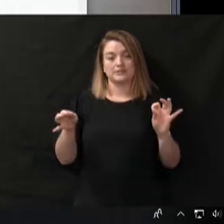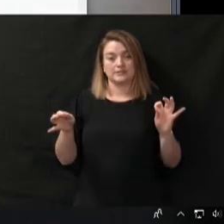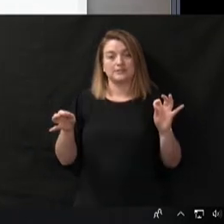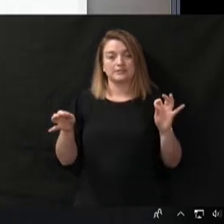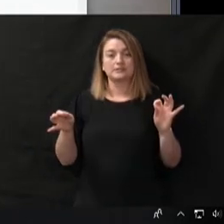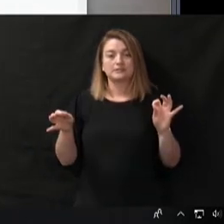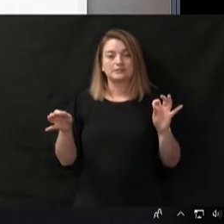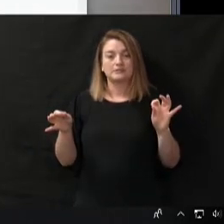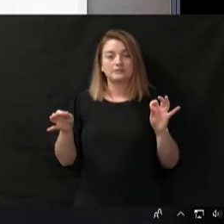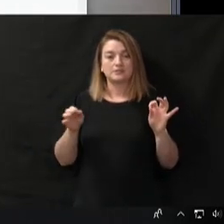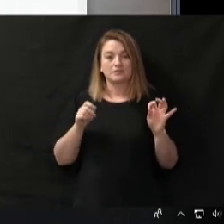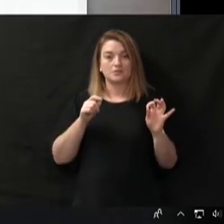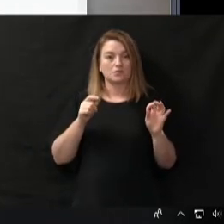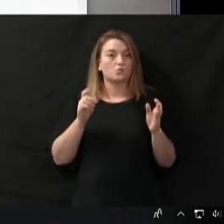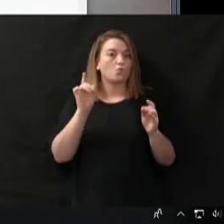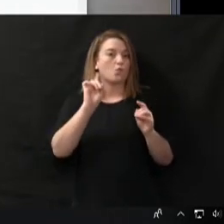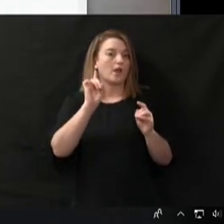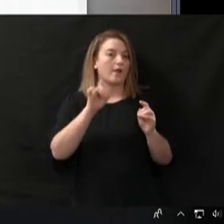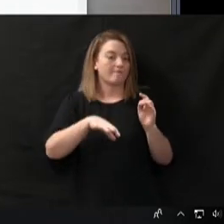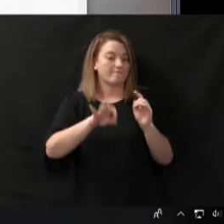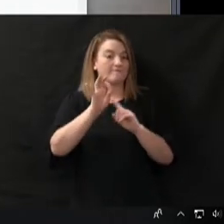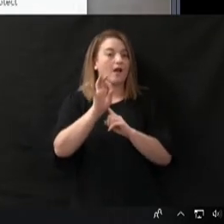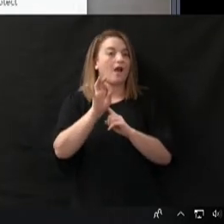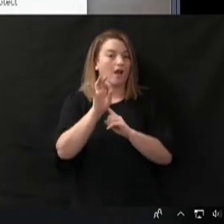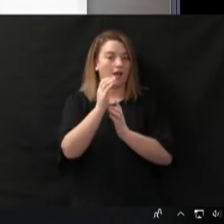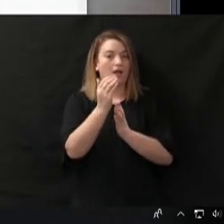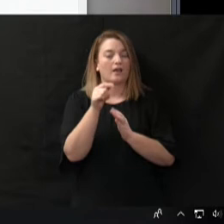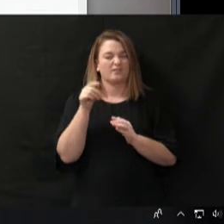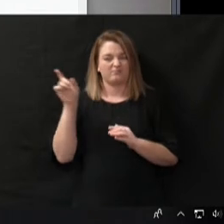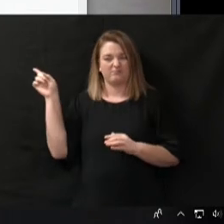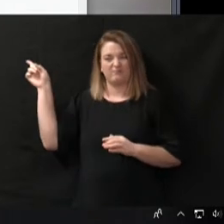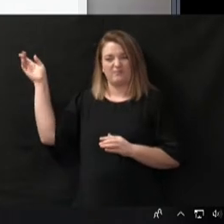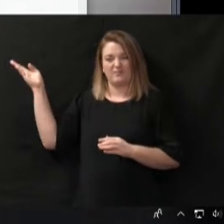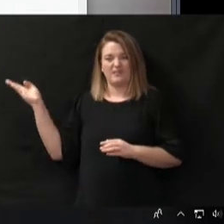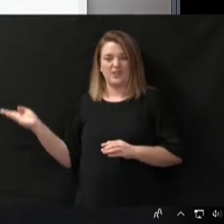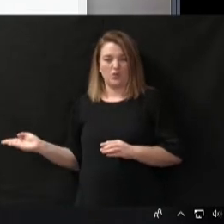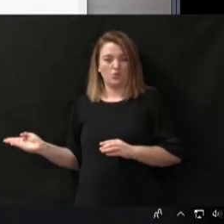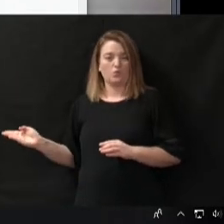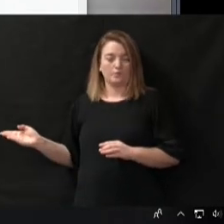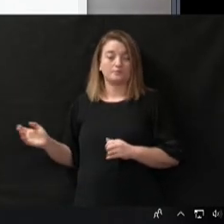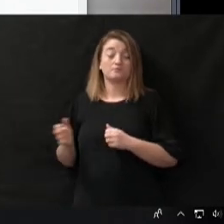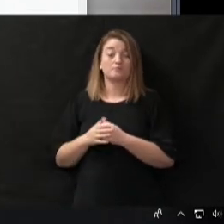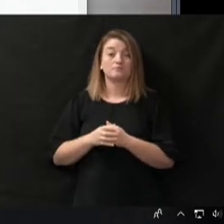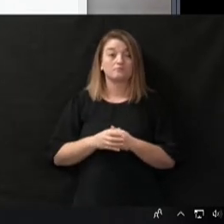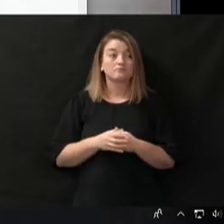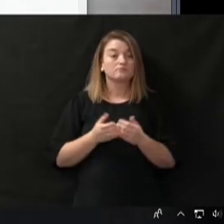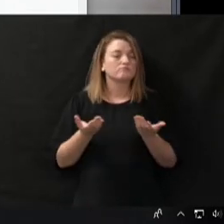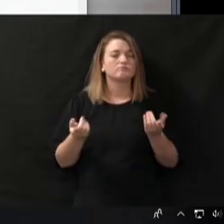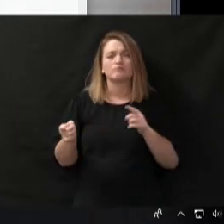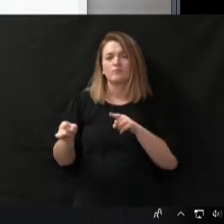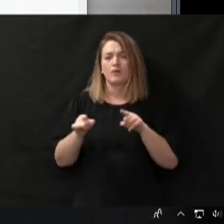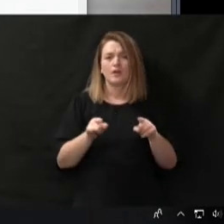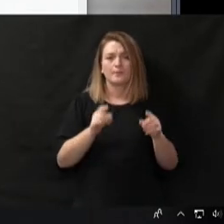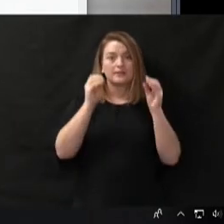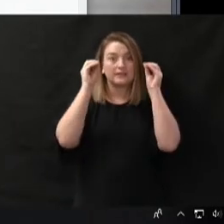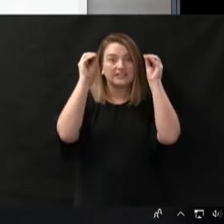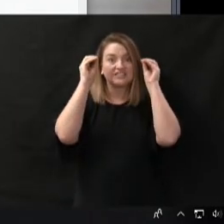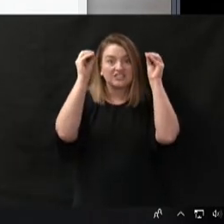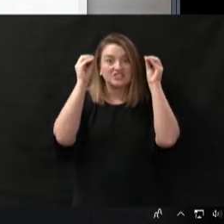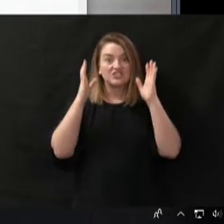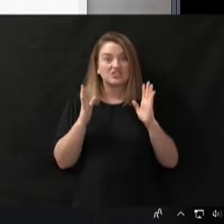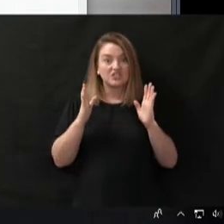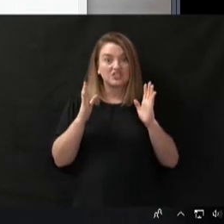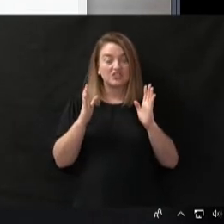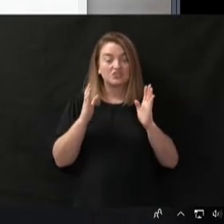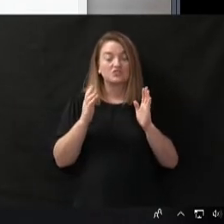So that's where we would be in the lesson plan. Okay, so the teacher reads the sentence with expression that they're